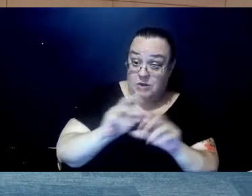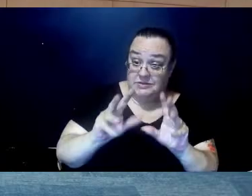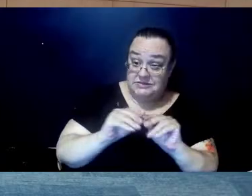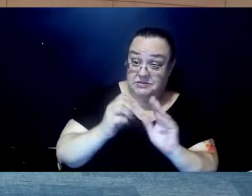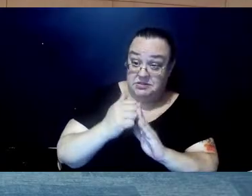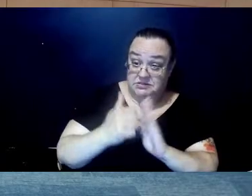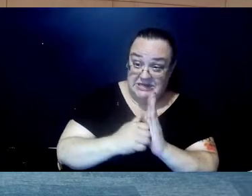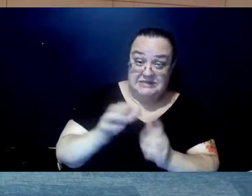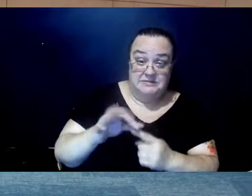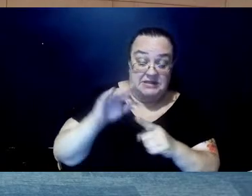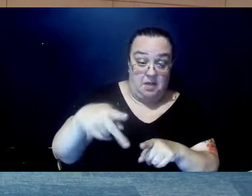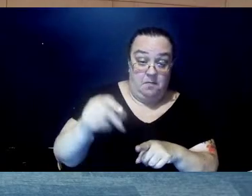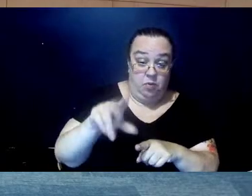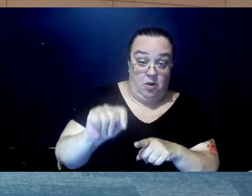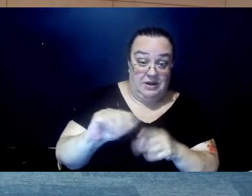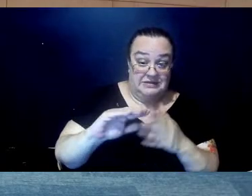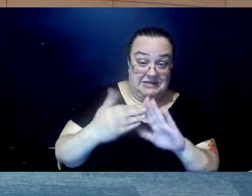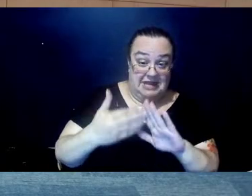Towns plan?